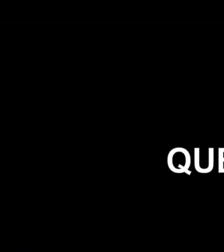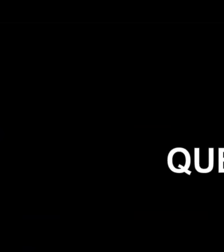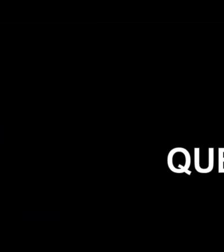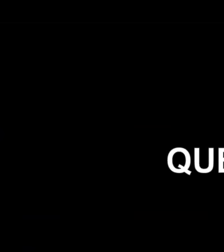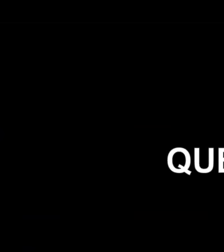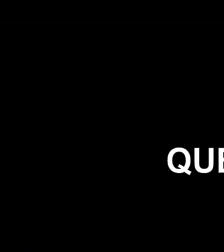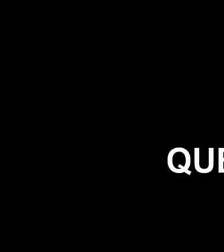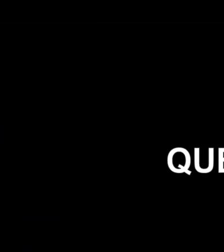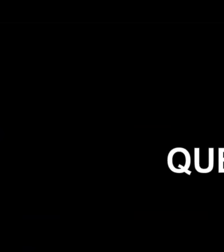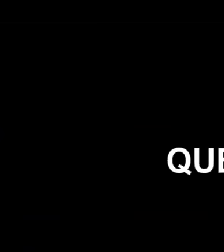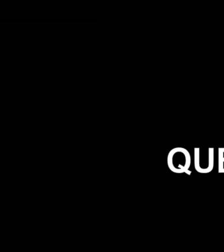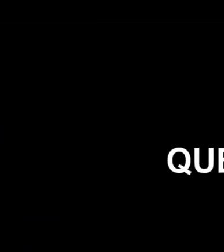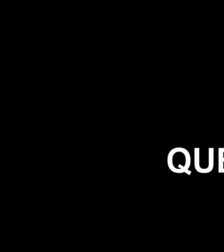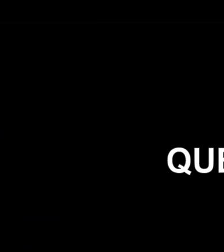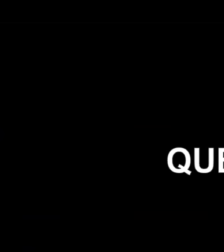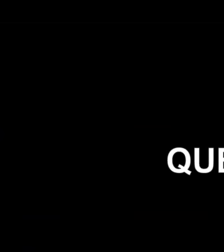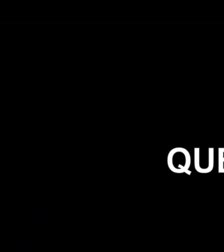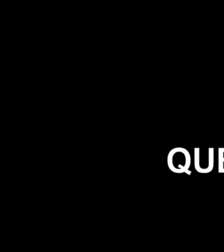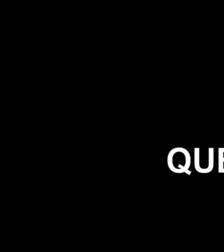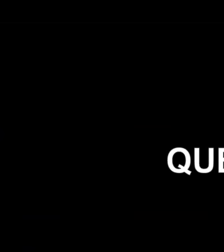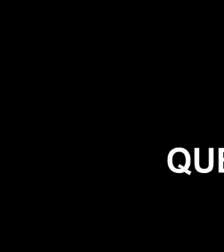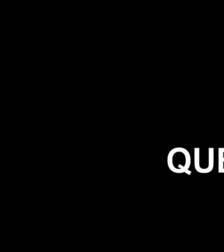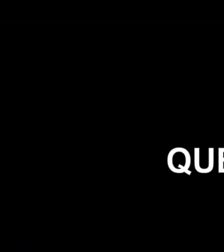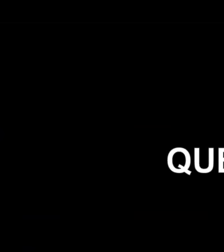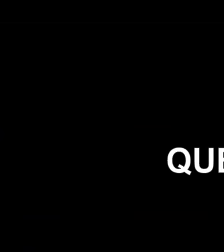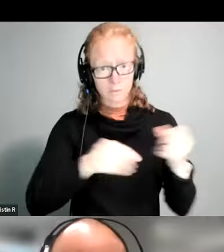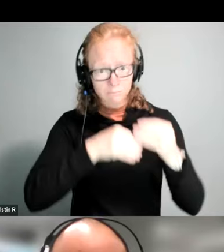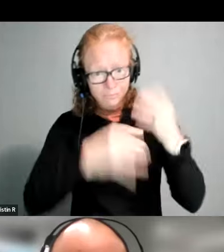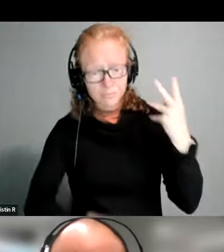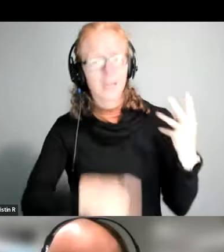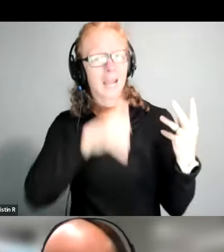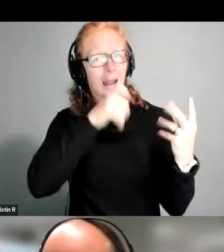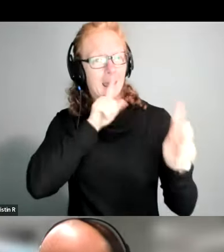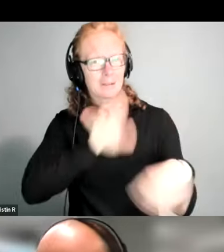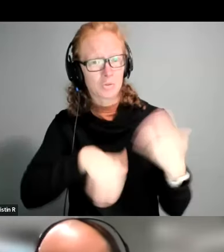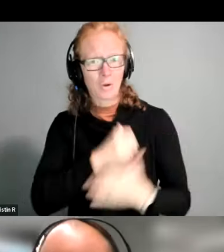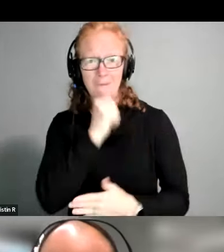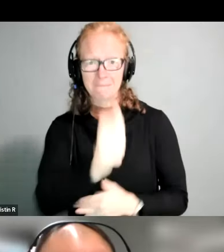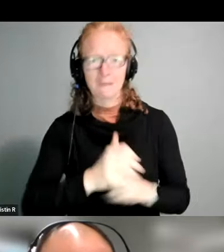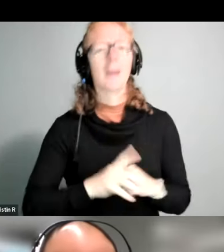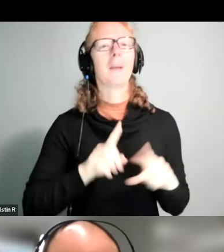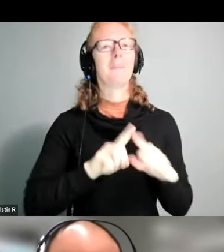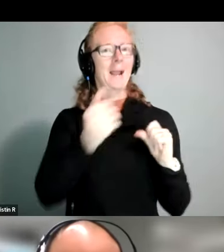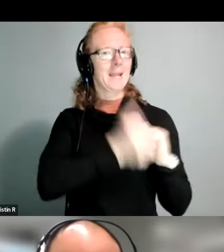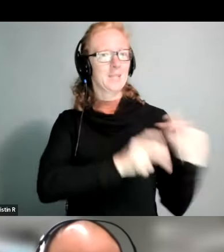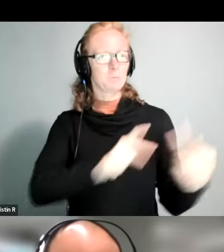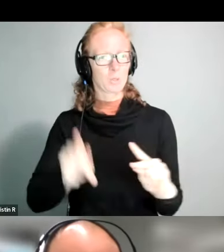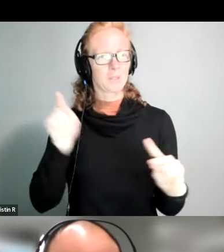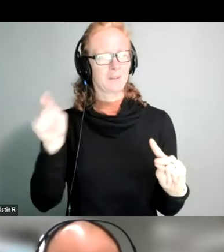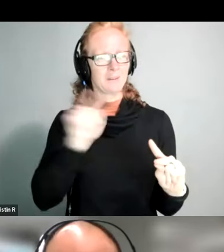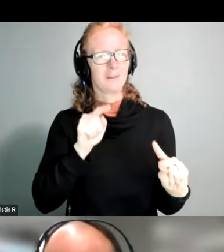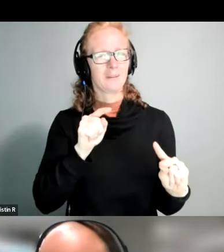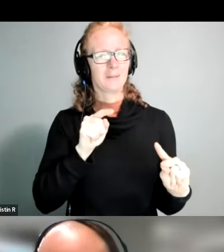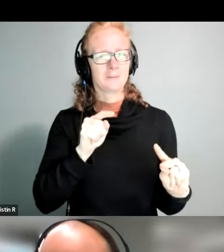thank you both um we have many questions that again we won't get to but for everyone watching you've got the